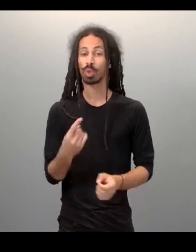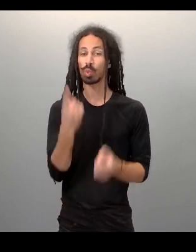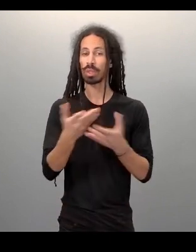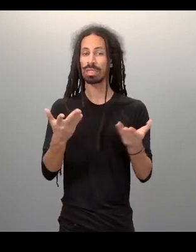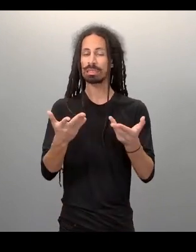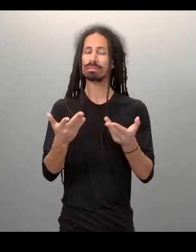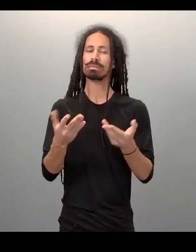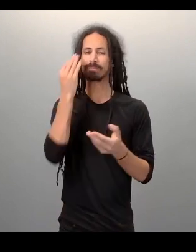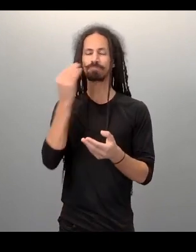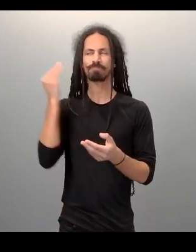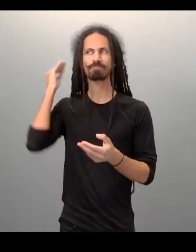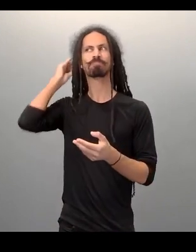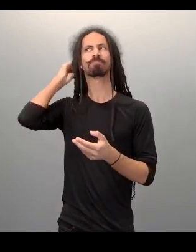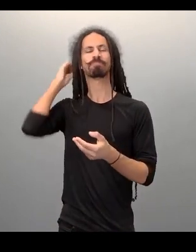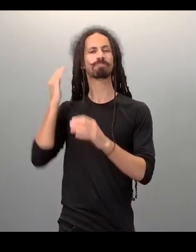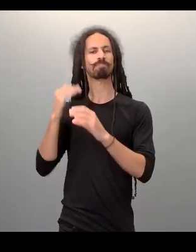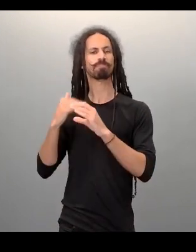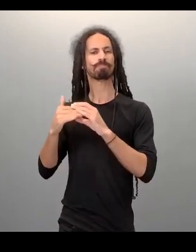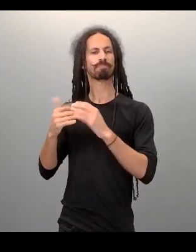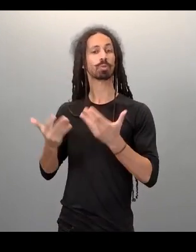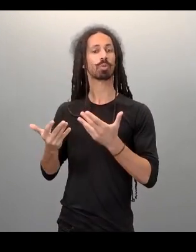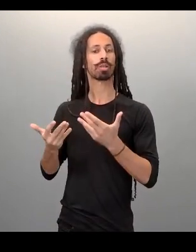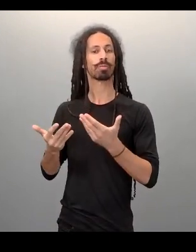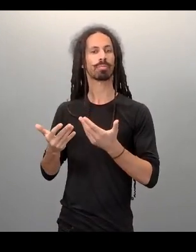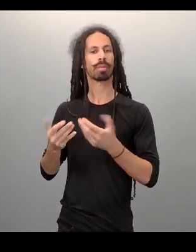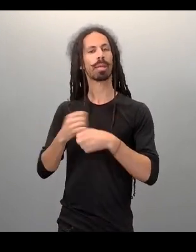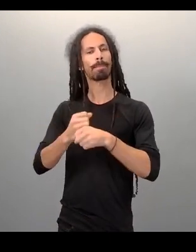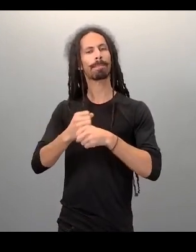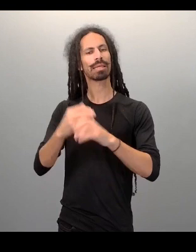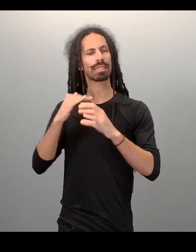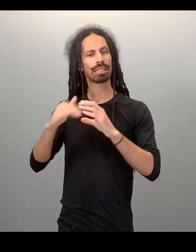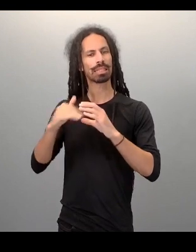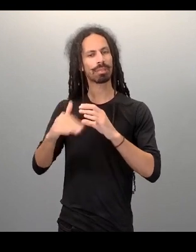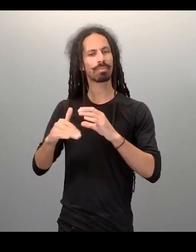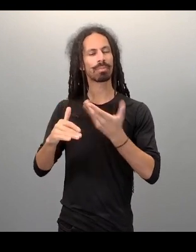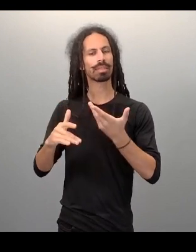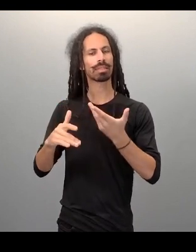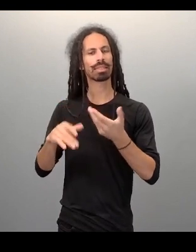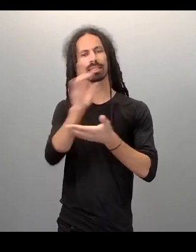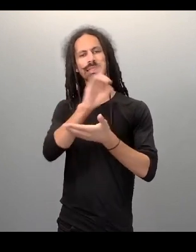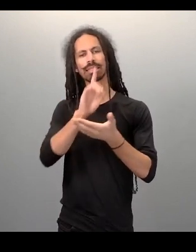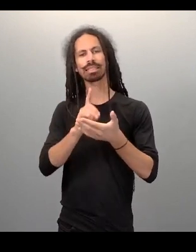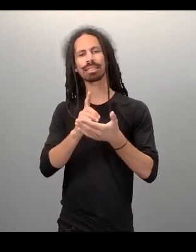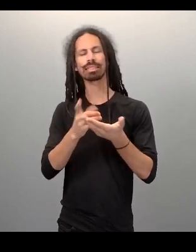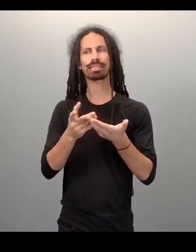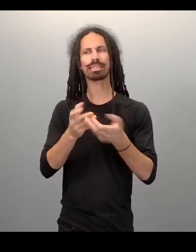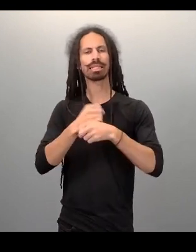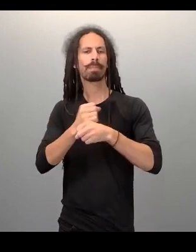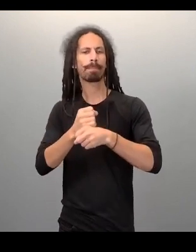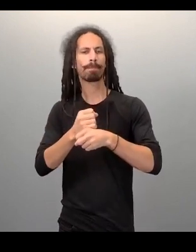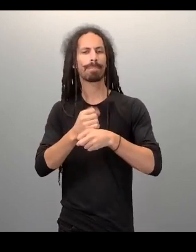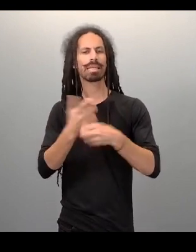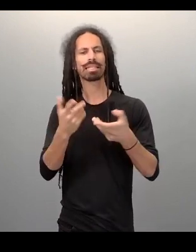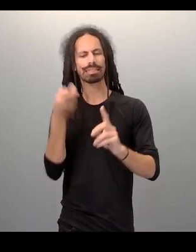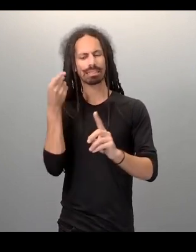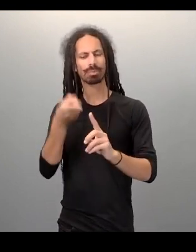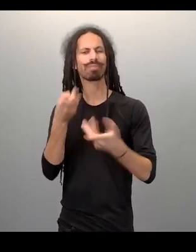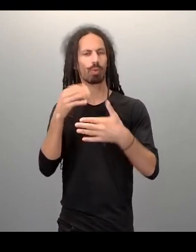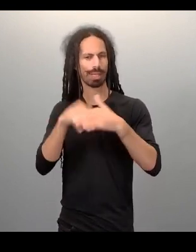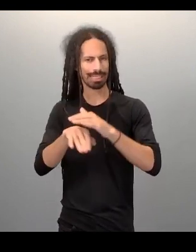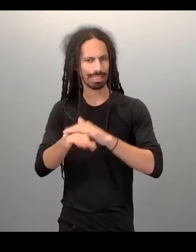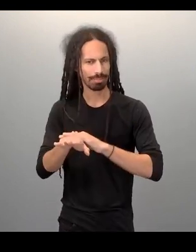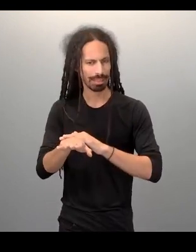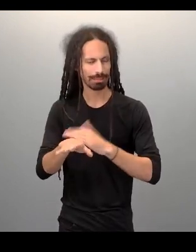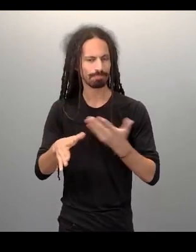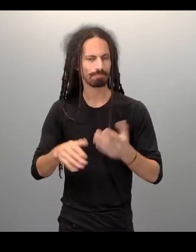your email is creating an email that's designed for accessibility. So there's some general guidelines, and